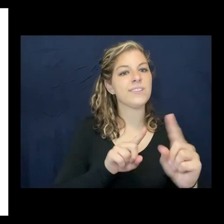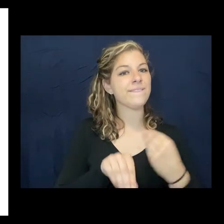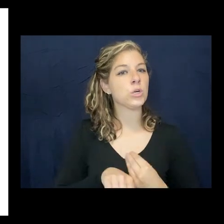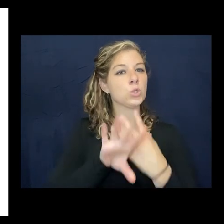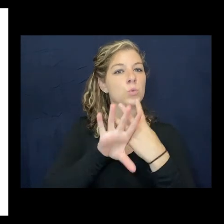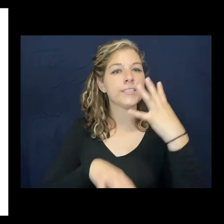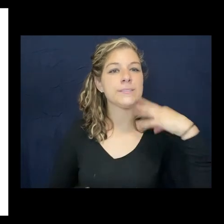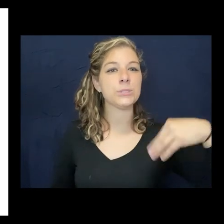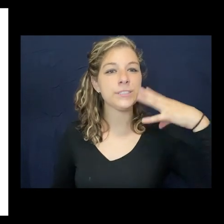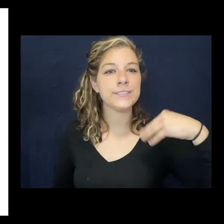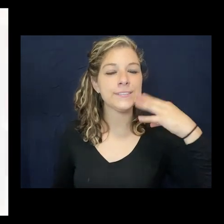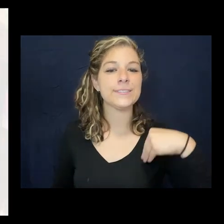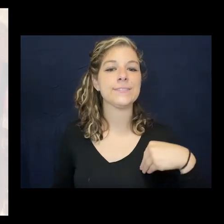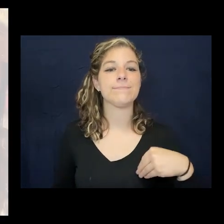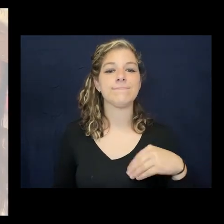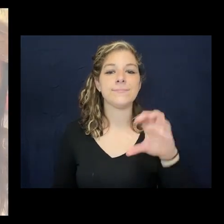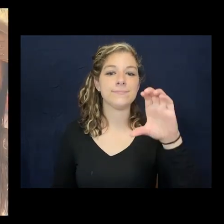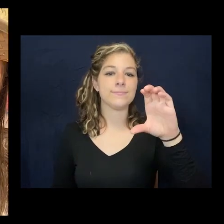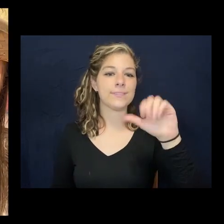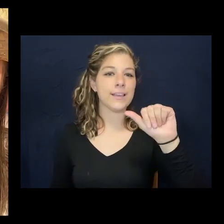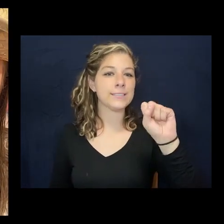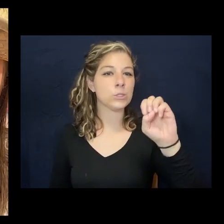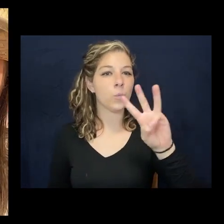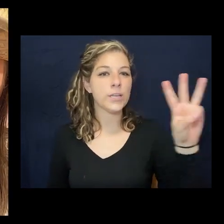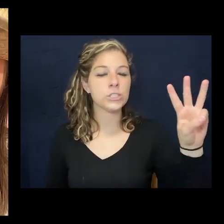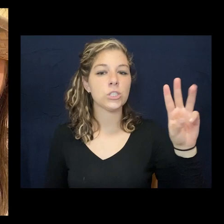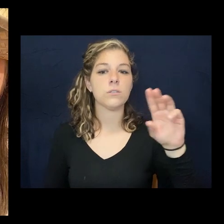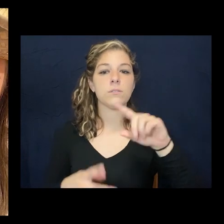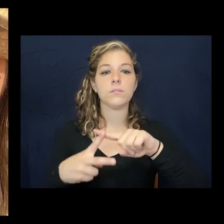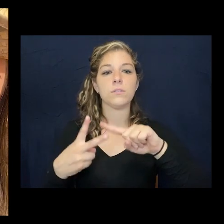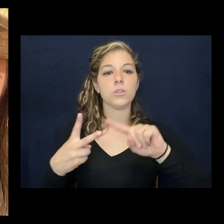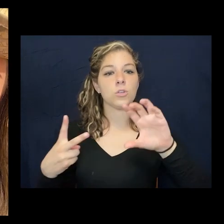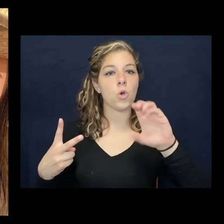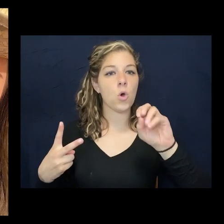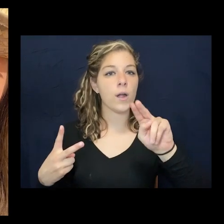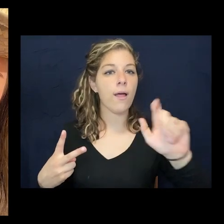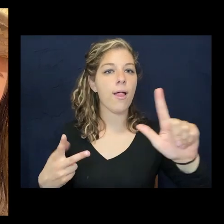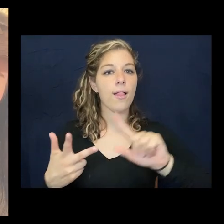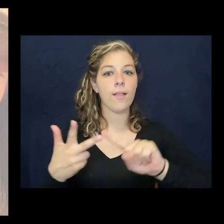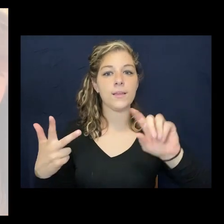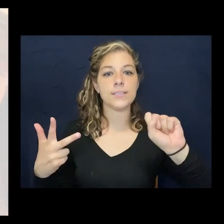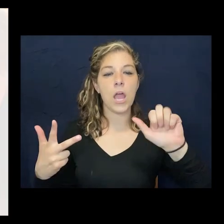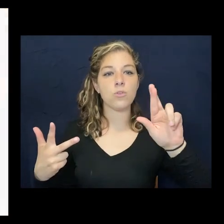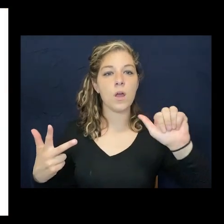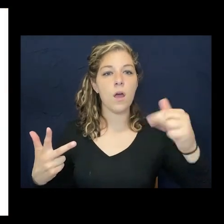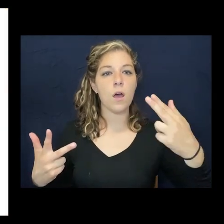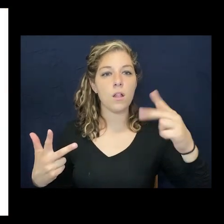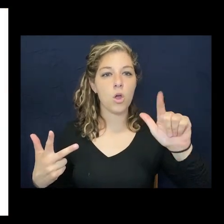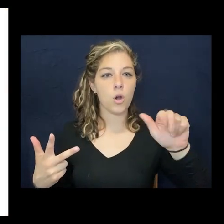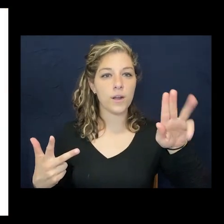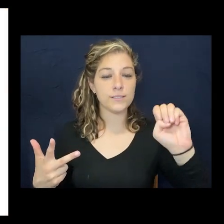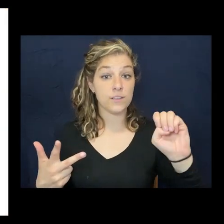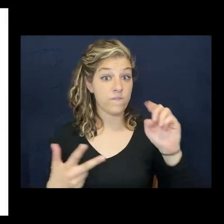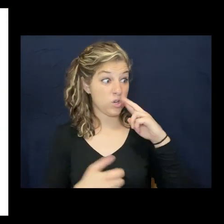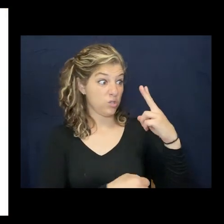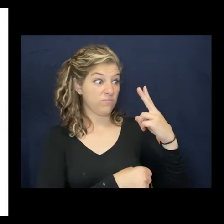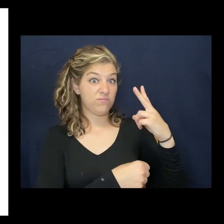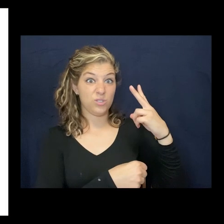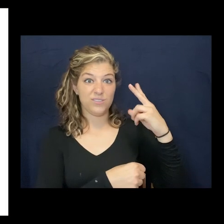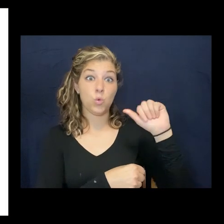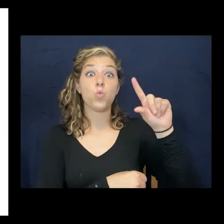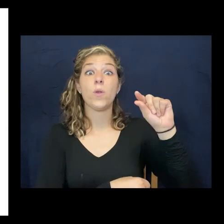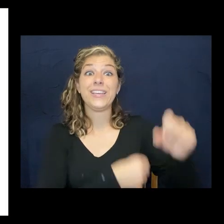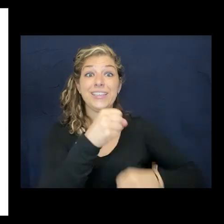of virtual experiences at Case Western Reserve, Cornell, and Sarah Lawrence. For over two decades, we have partnered with